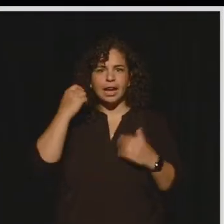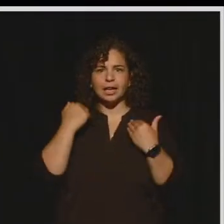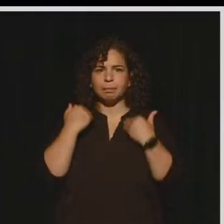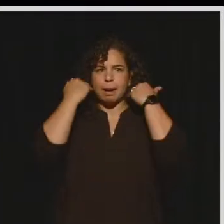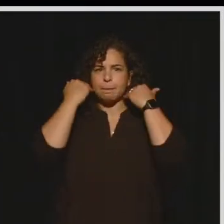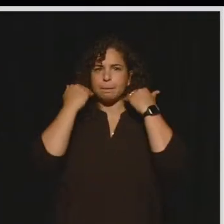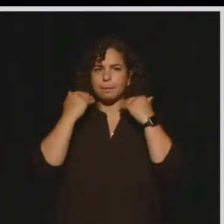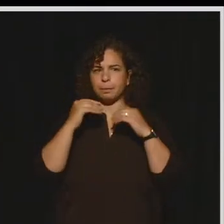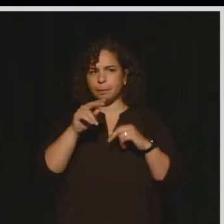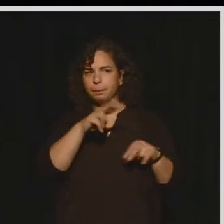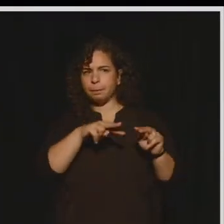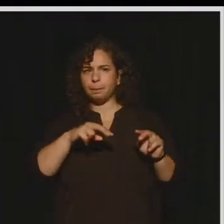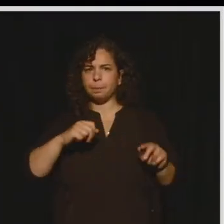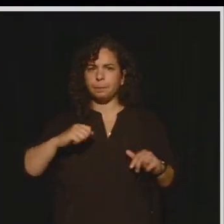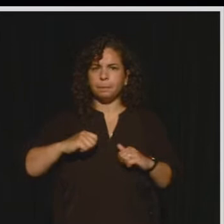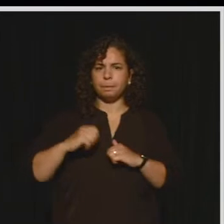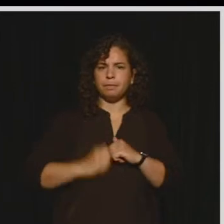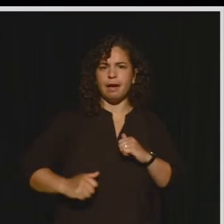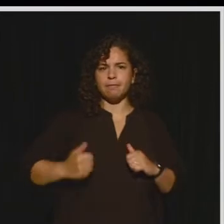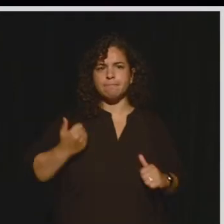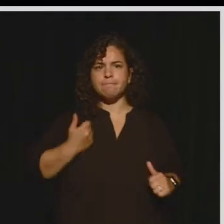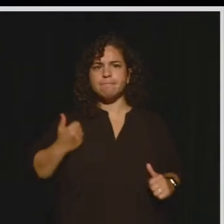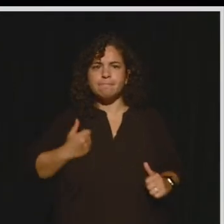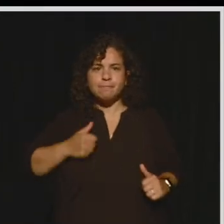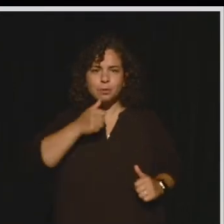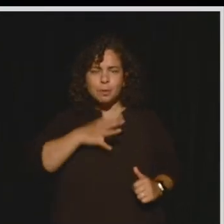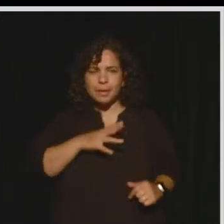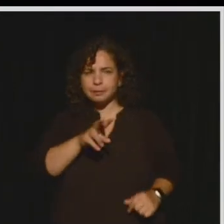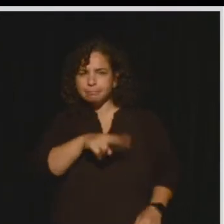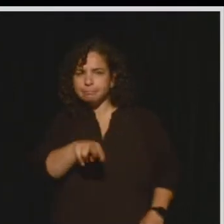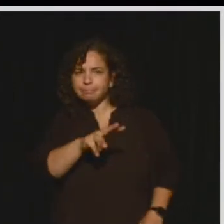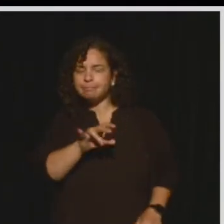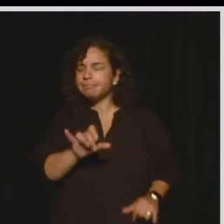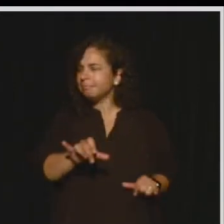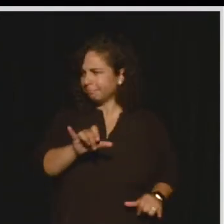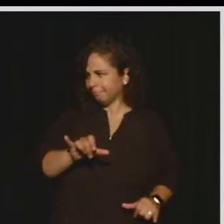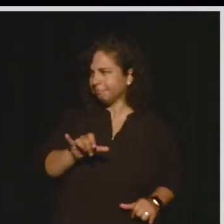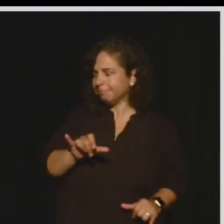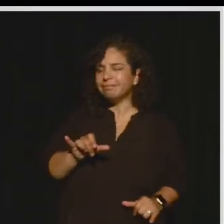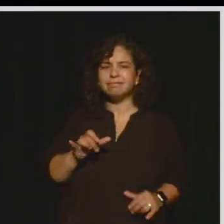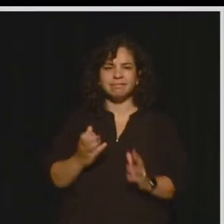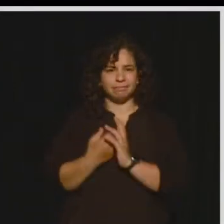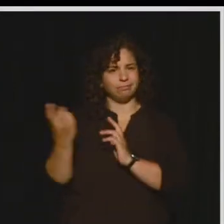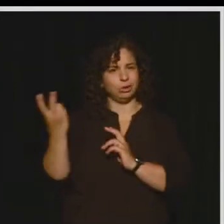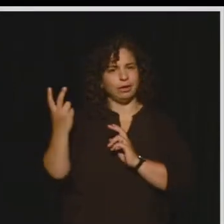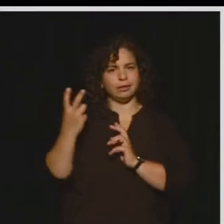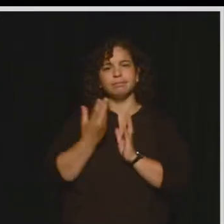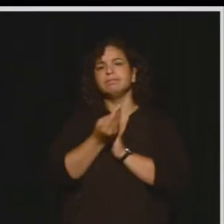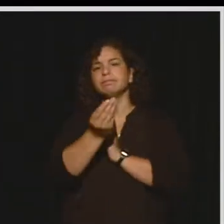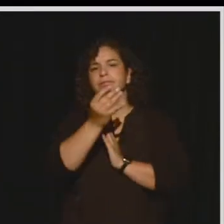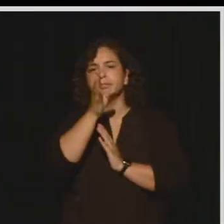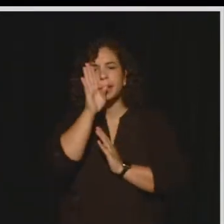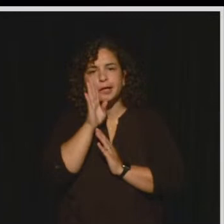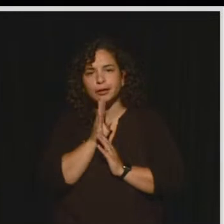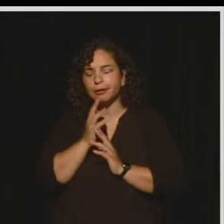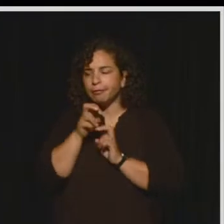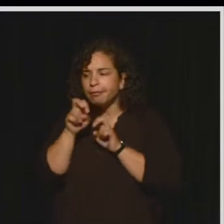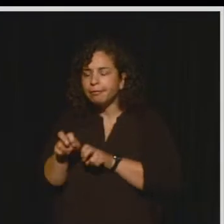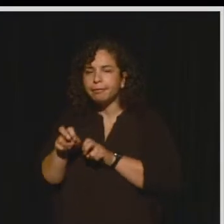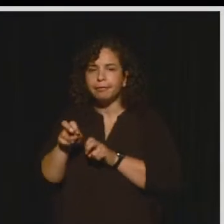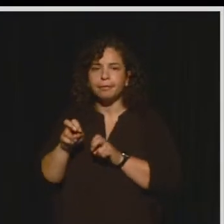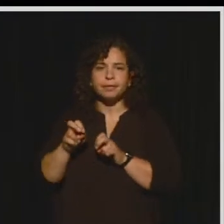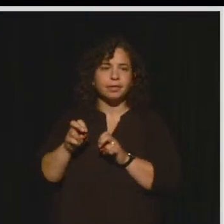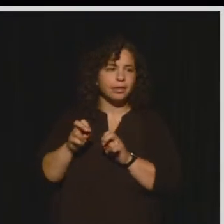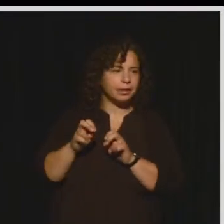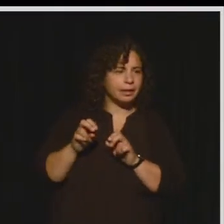tough-looking women. We got our beer. We sat at the table. I think we even had a dance. When it got to the point where we had to go to the